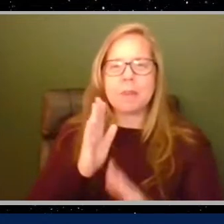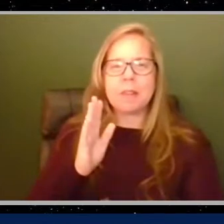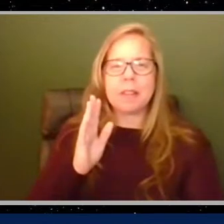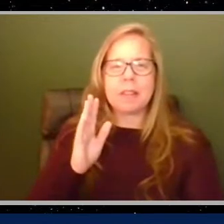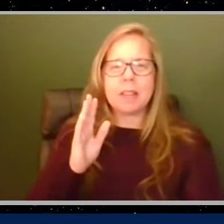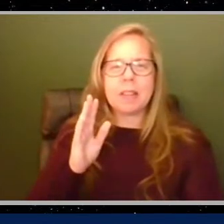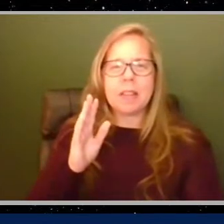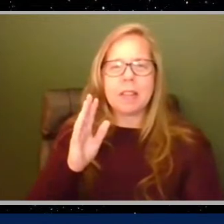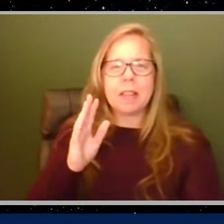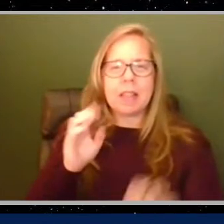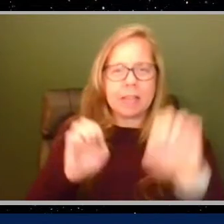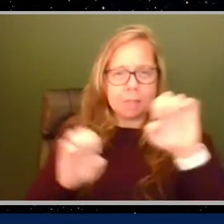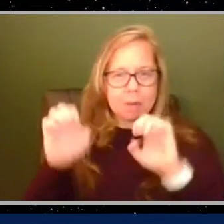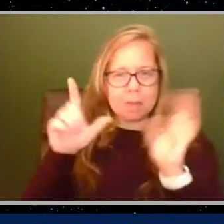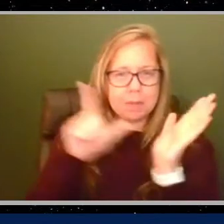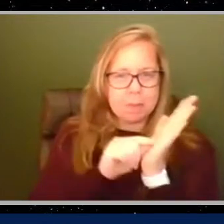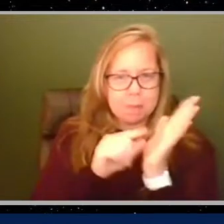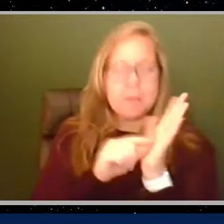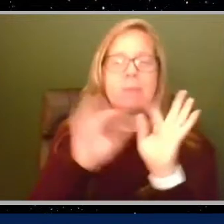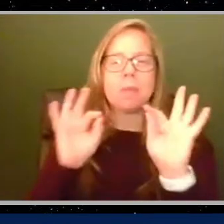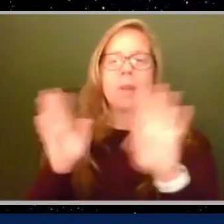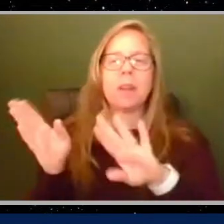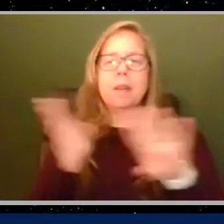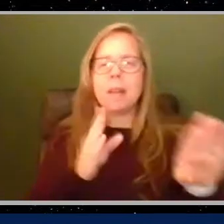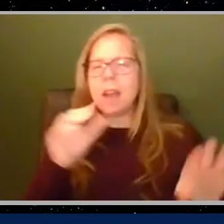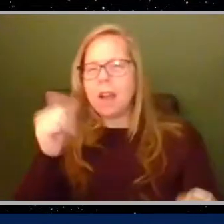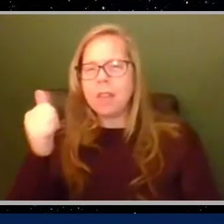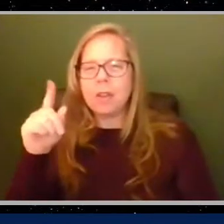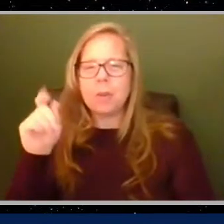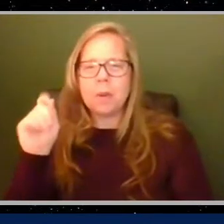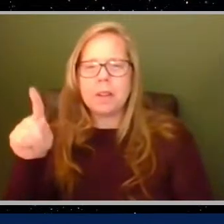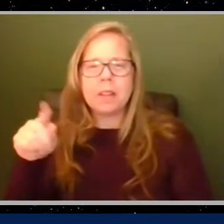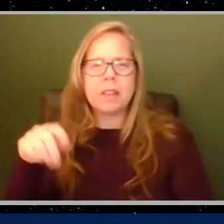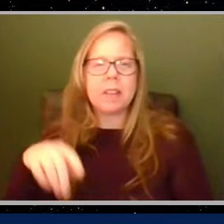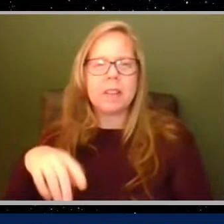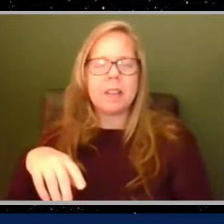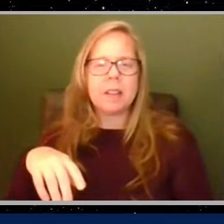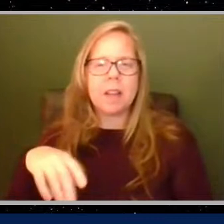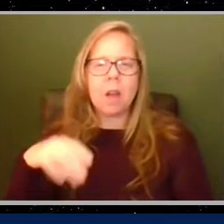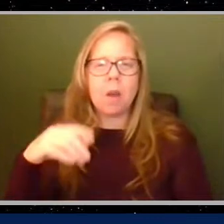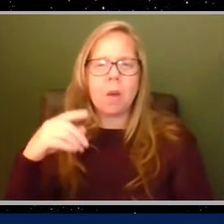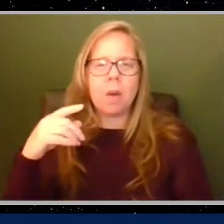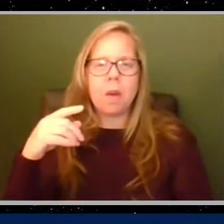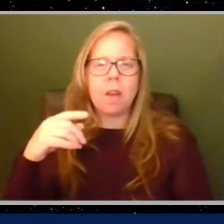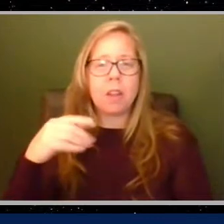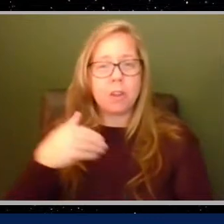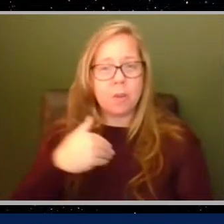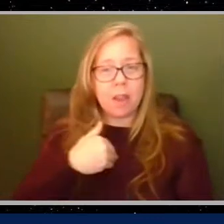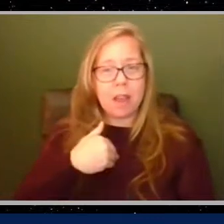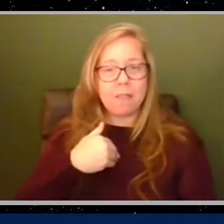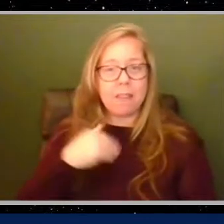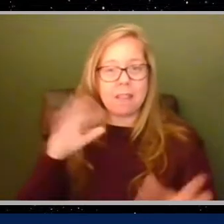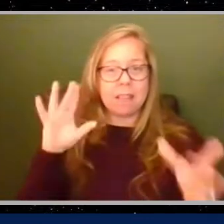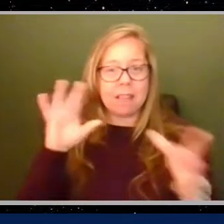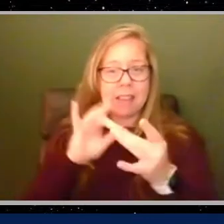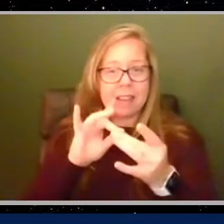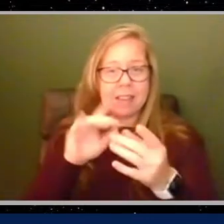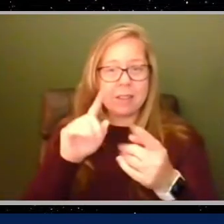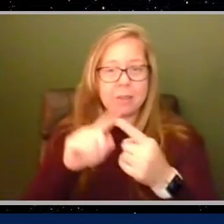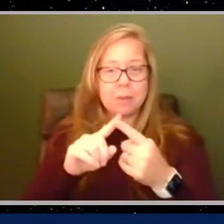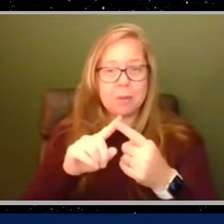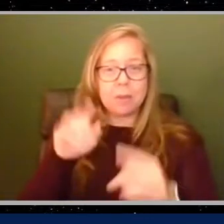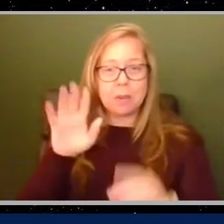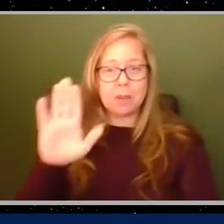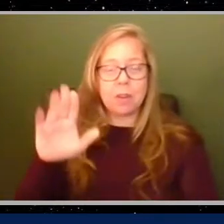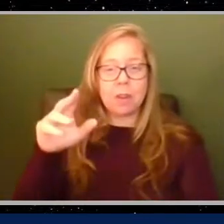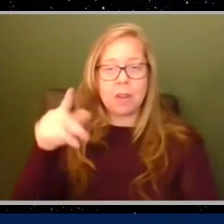or the experiments being published. Here we go. Alan C. would love a link to Sawyer's podcast, if available.